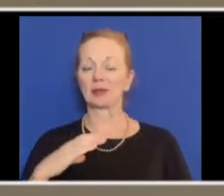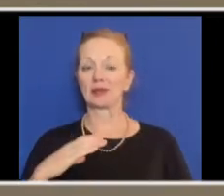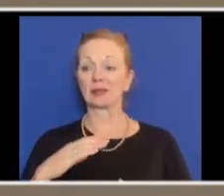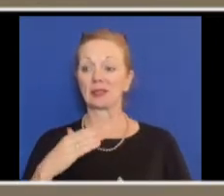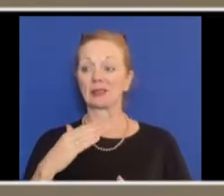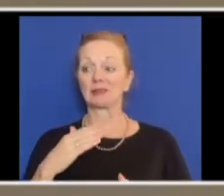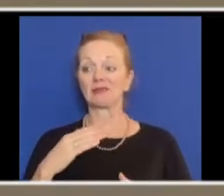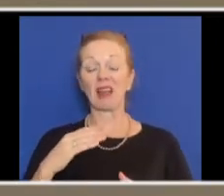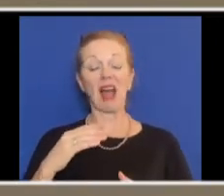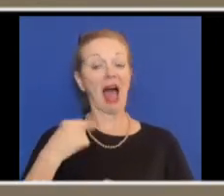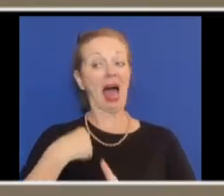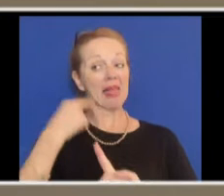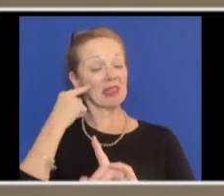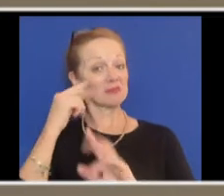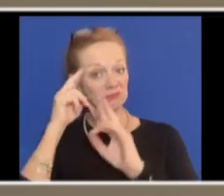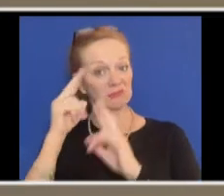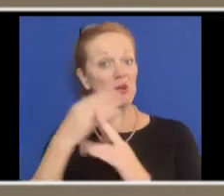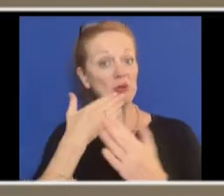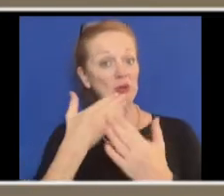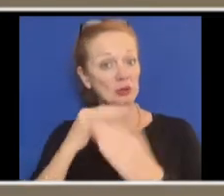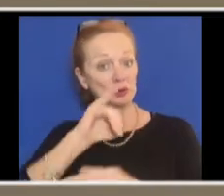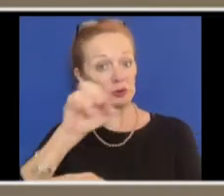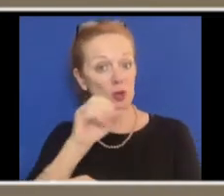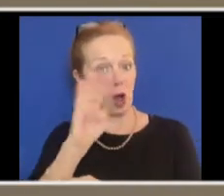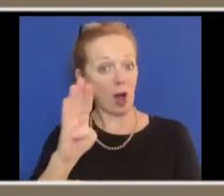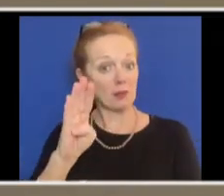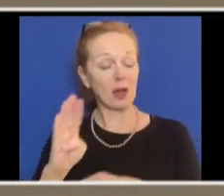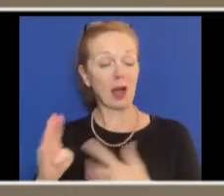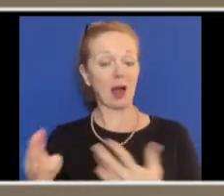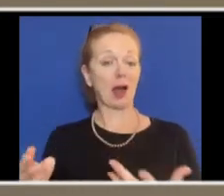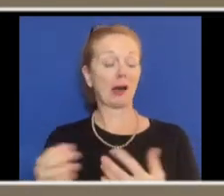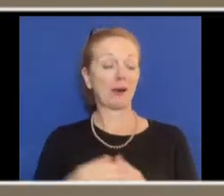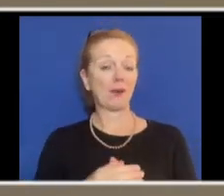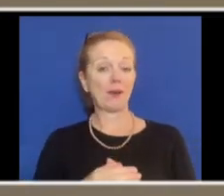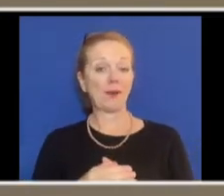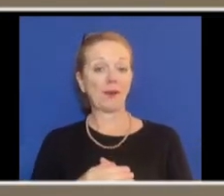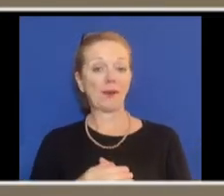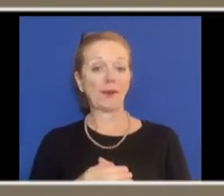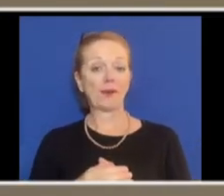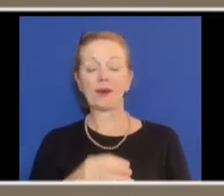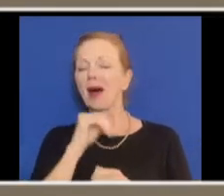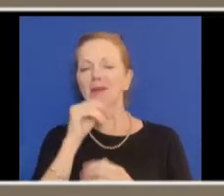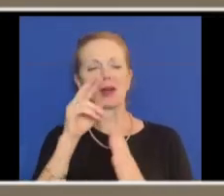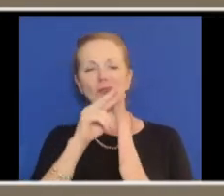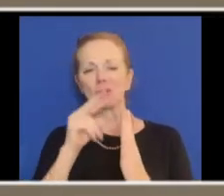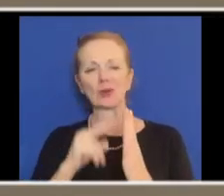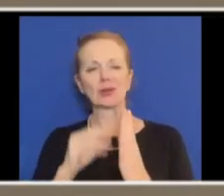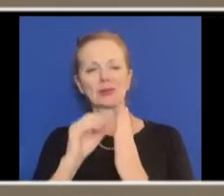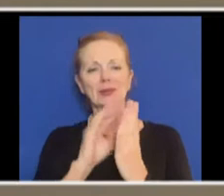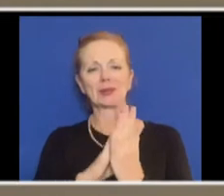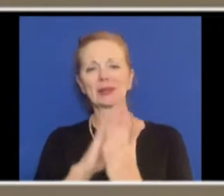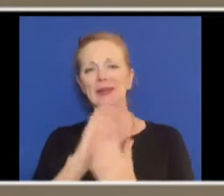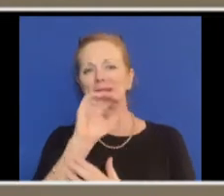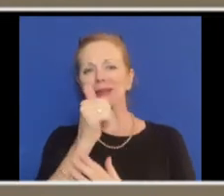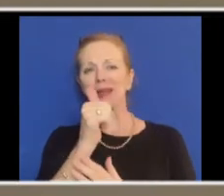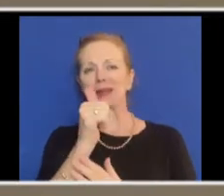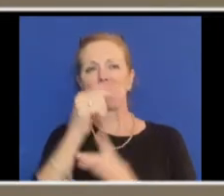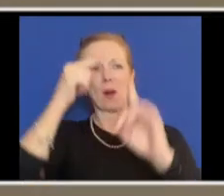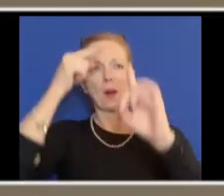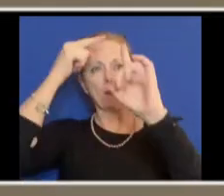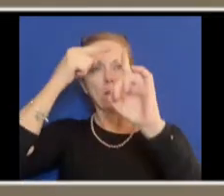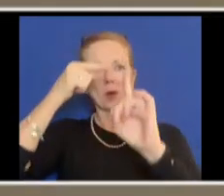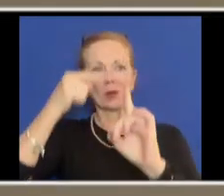job um I I'm just going here and I won't read into the record there's 10 points of